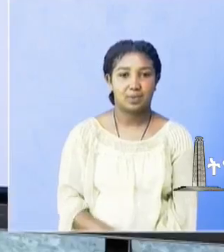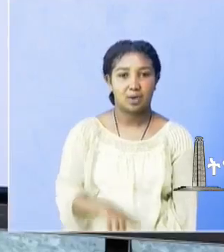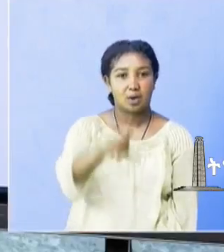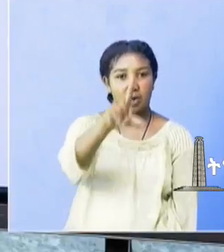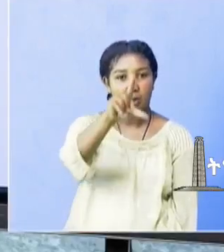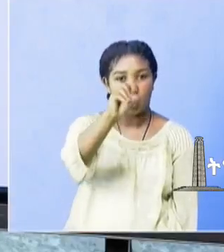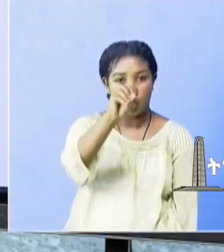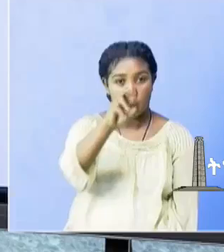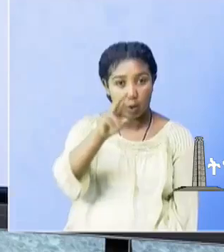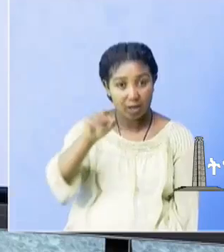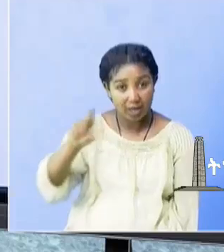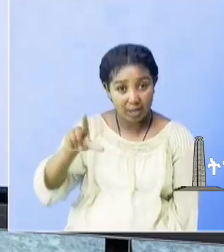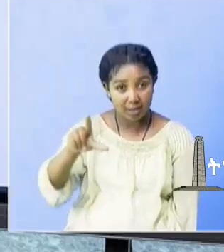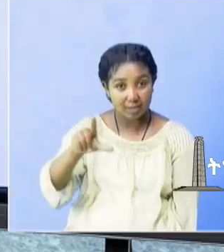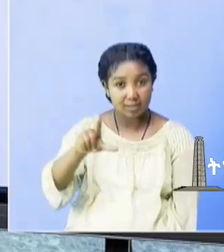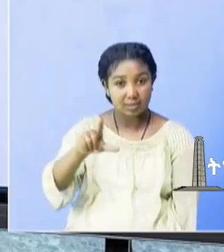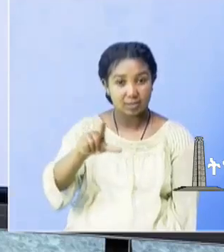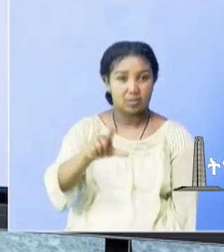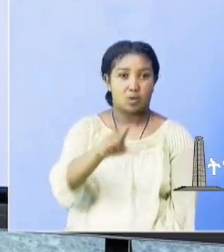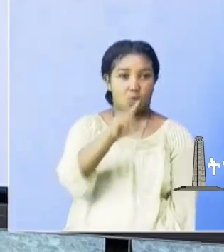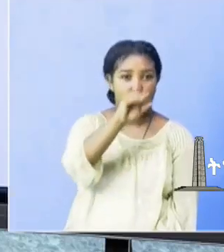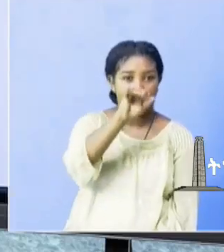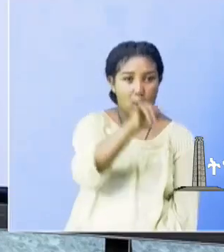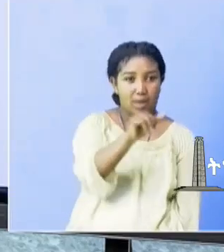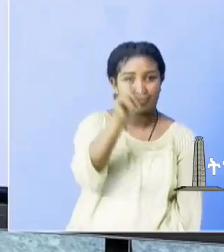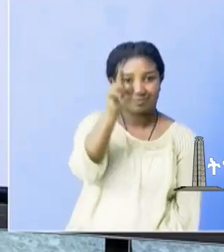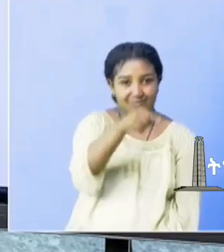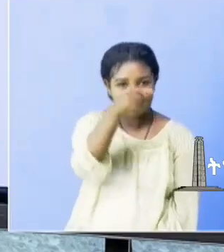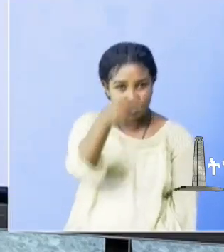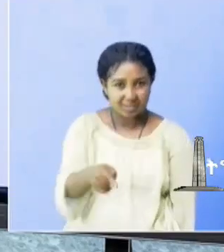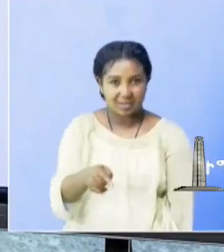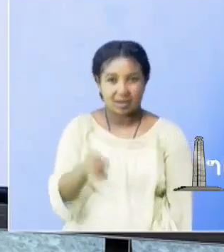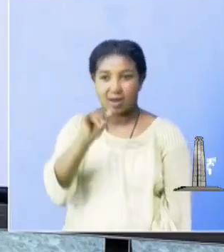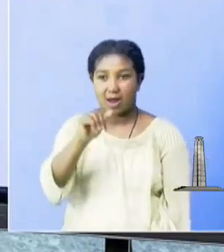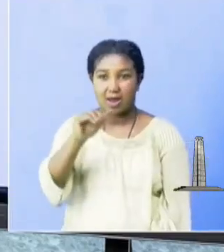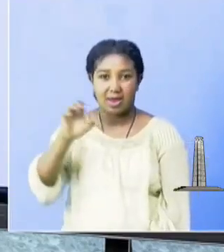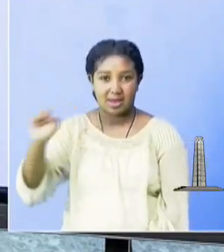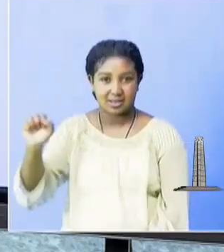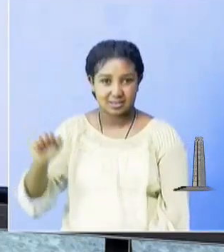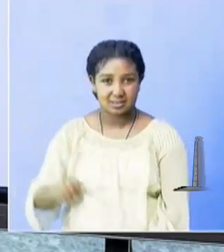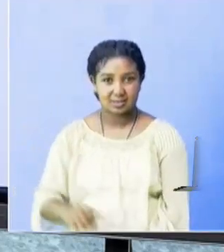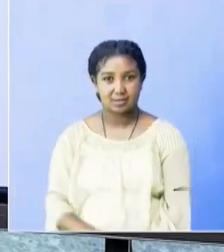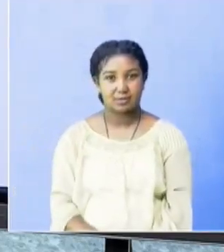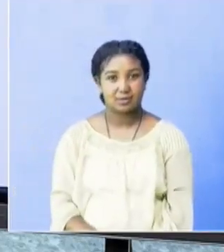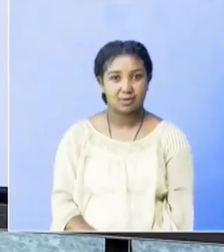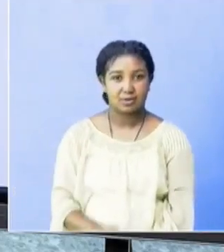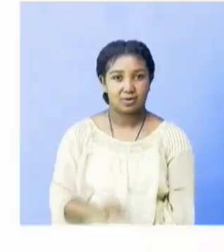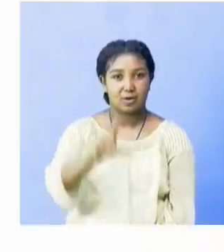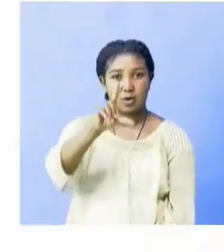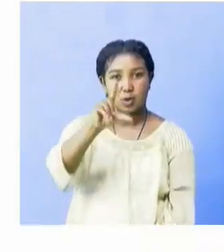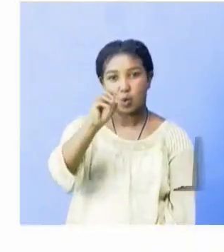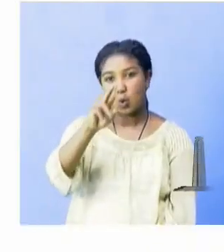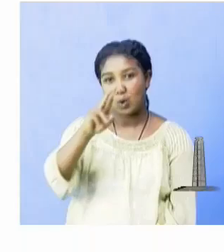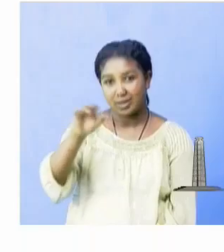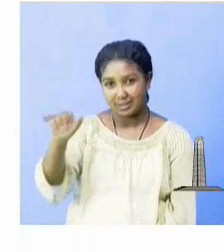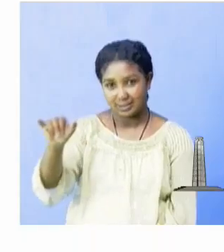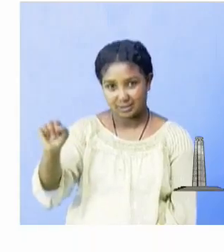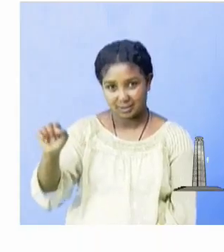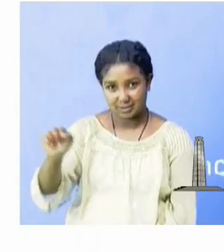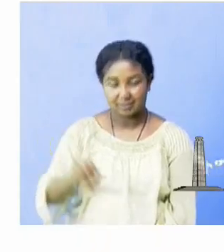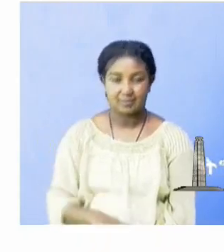When we come to here, we just cancel Y and add IES, lorries.